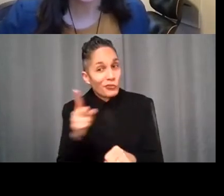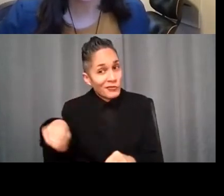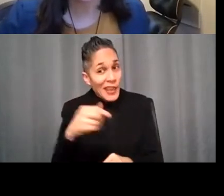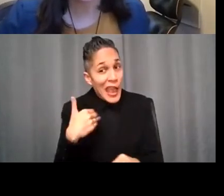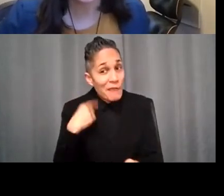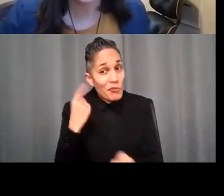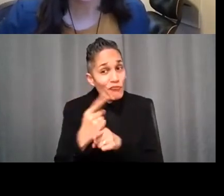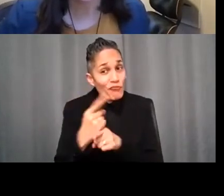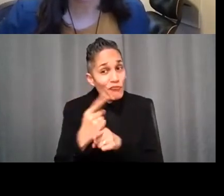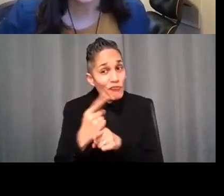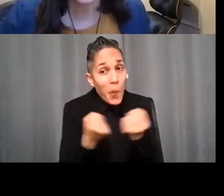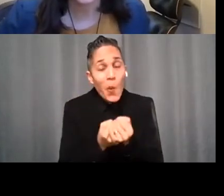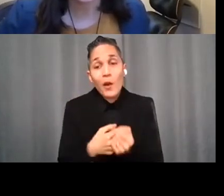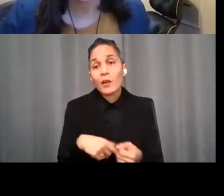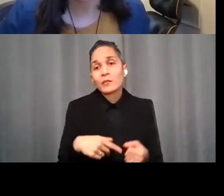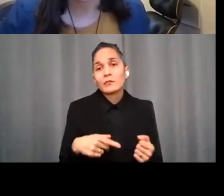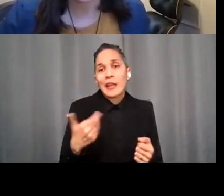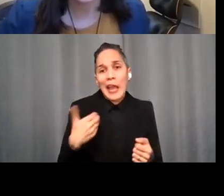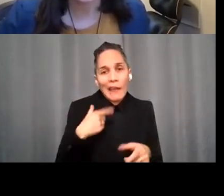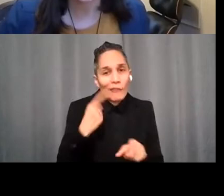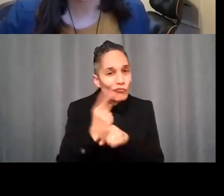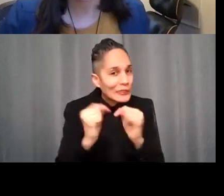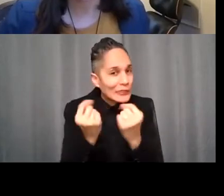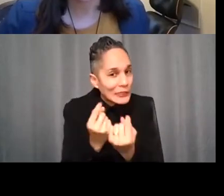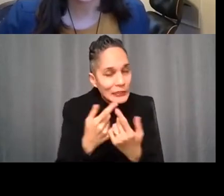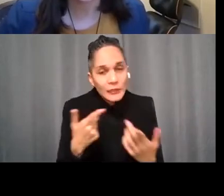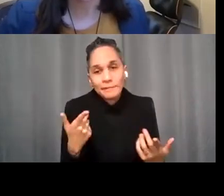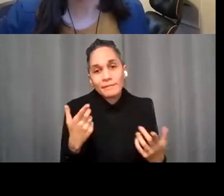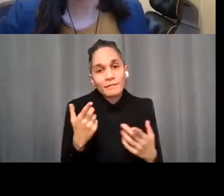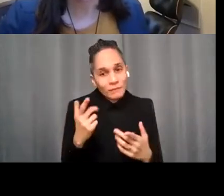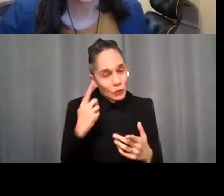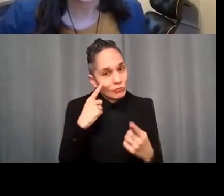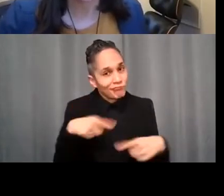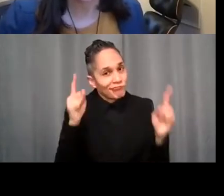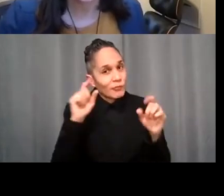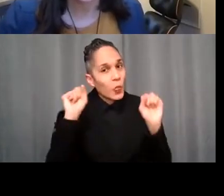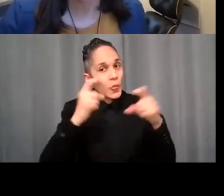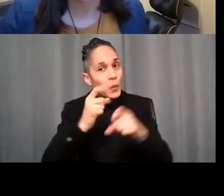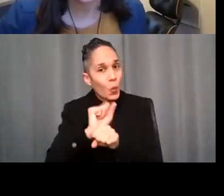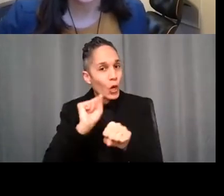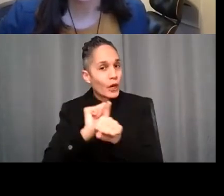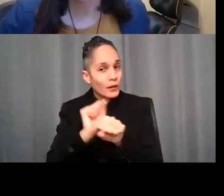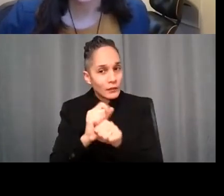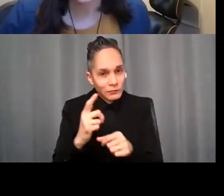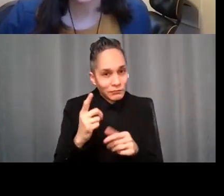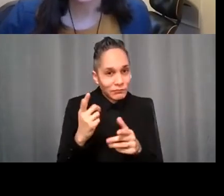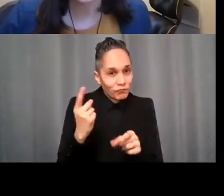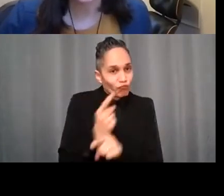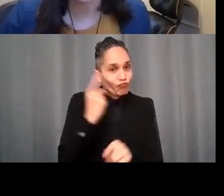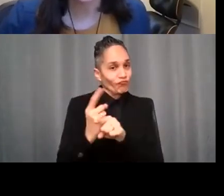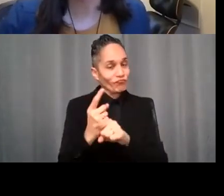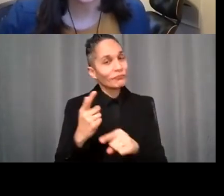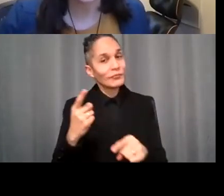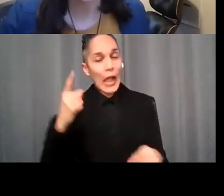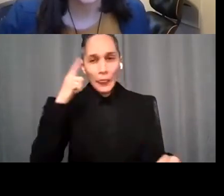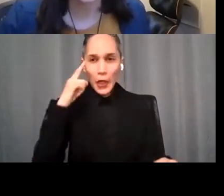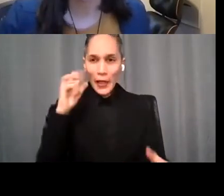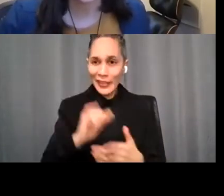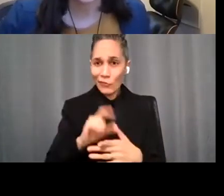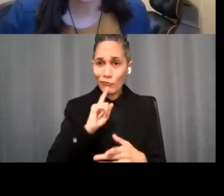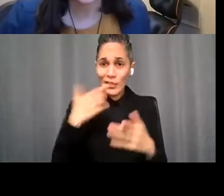right support, that they have the right team surrounding them to get the work done in the way that it needs to be done. And I just thought that was really good.